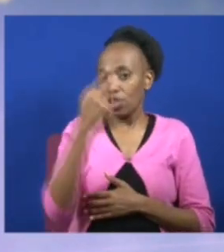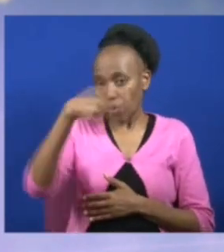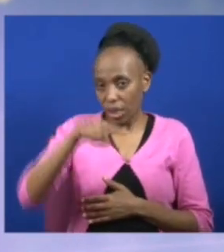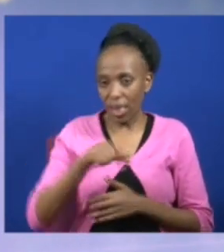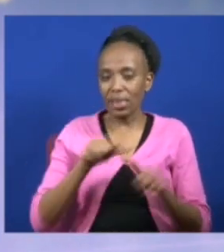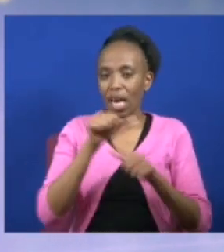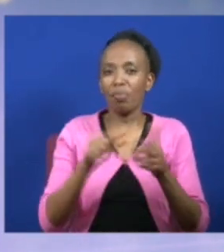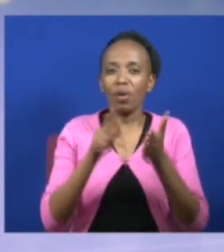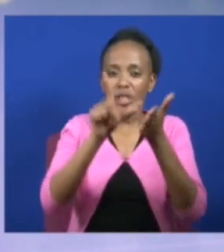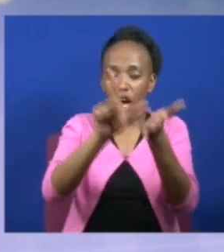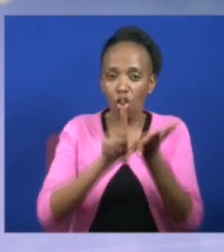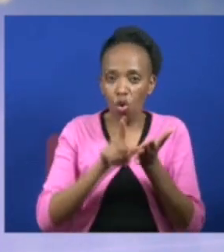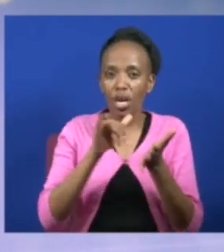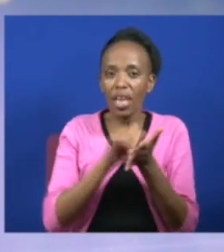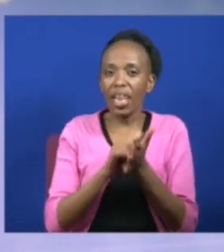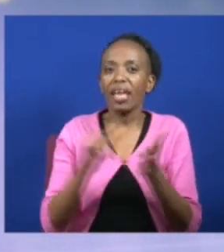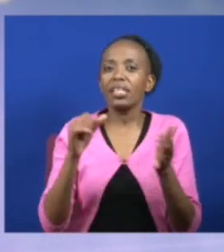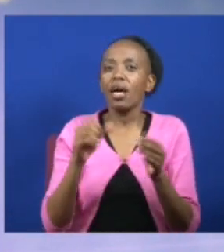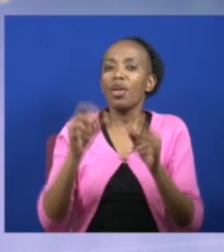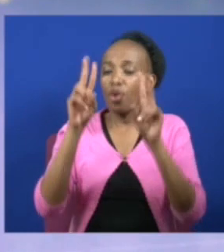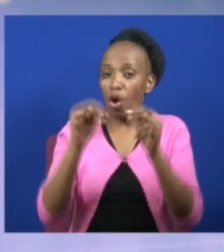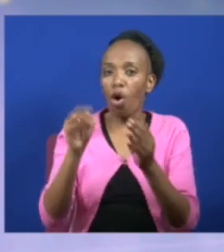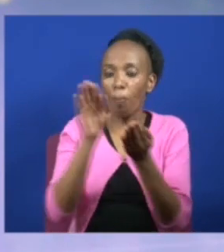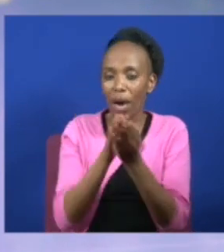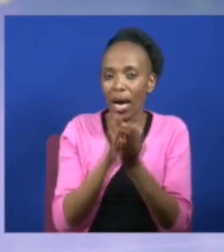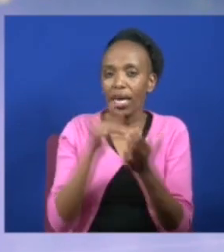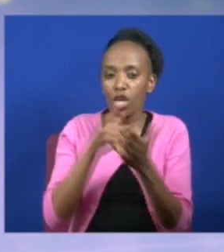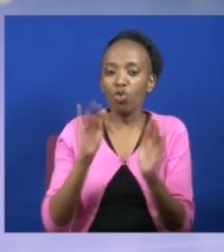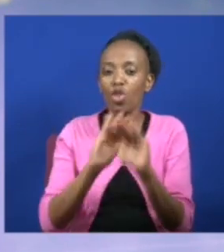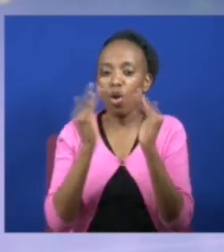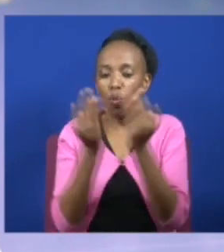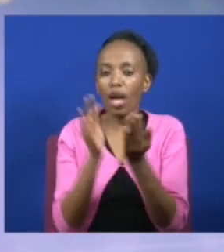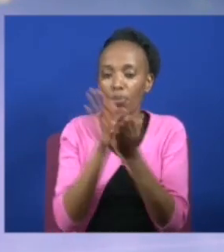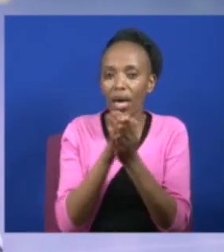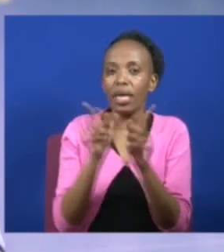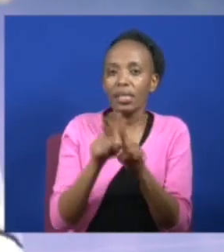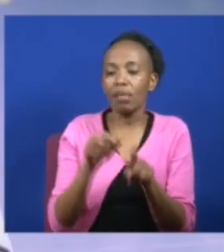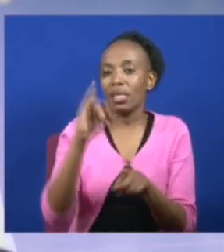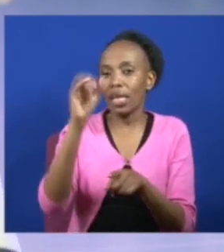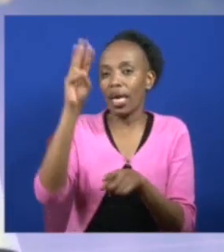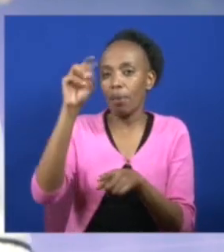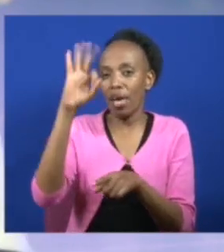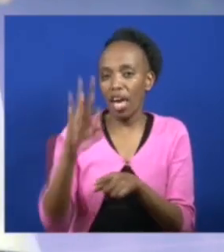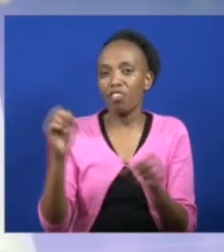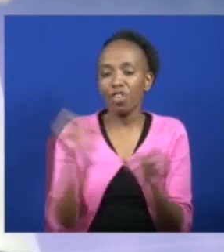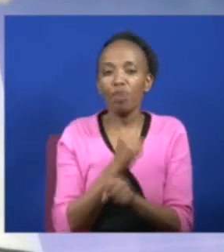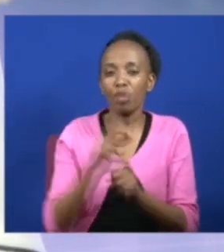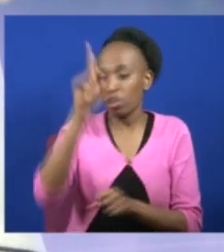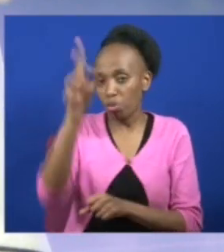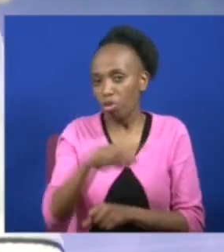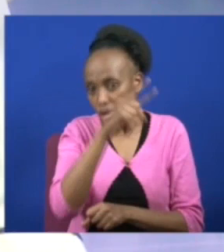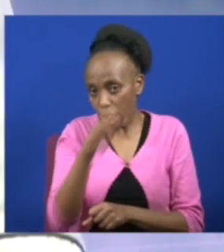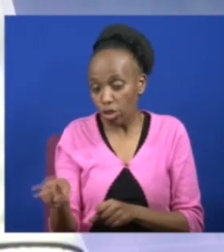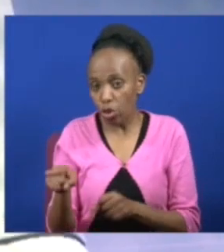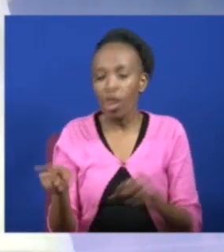us about a debt which no bank, including the World Bank or even the IMF, can cancel or write off.